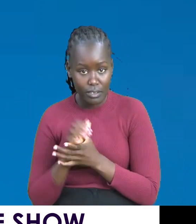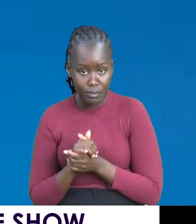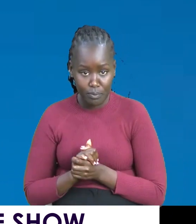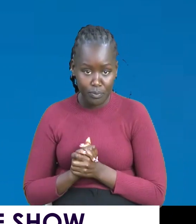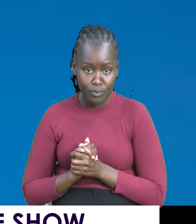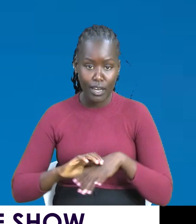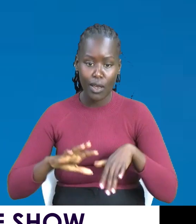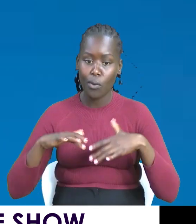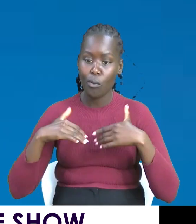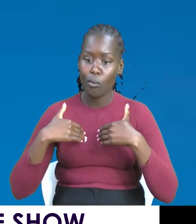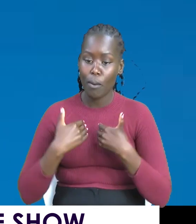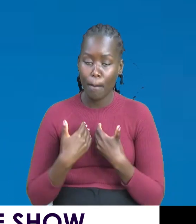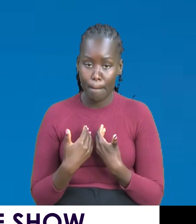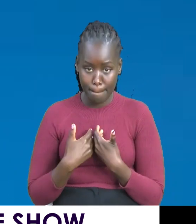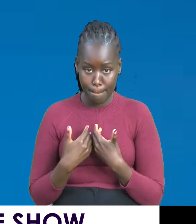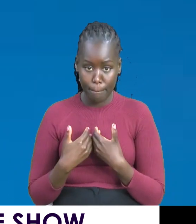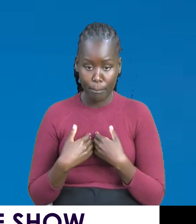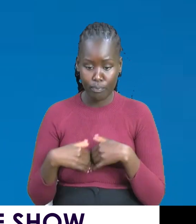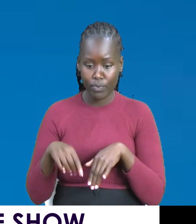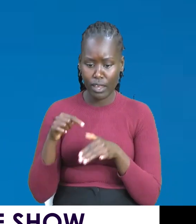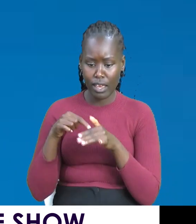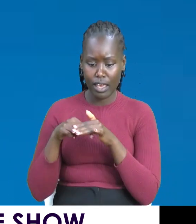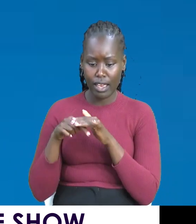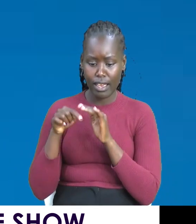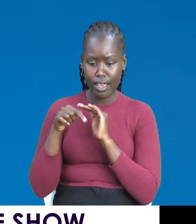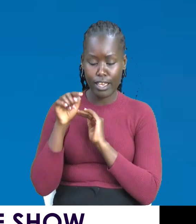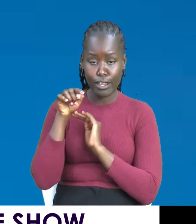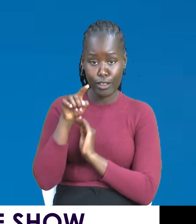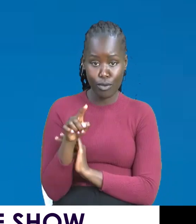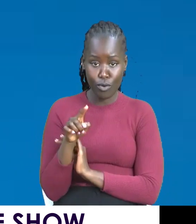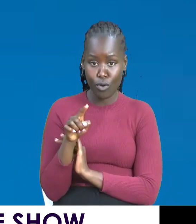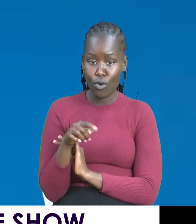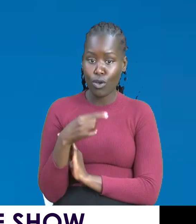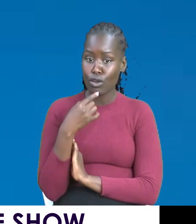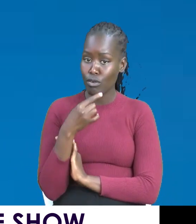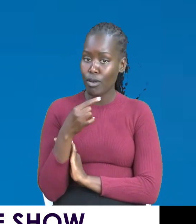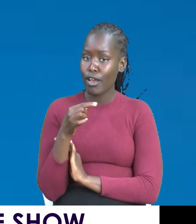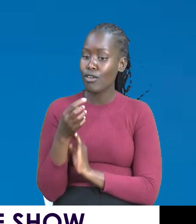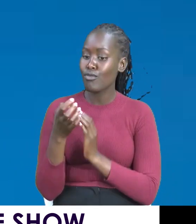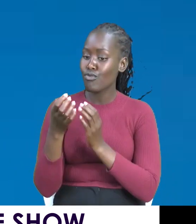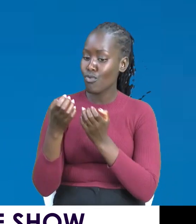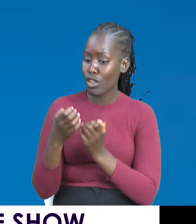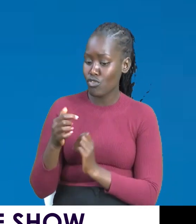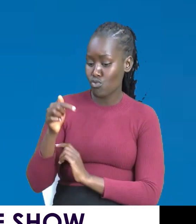There is some sense in you that tells you you need to be here.